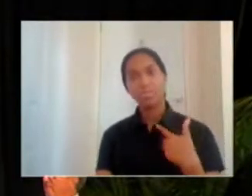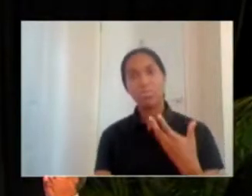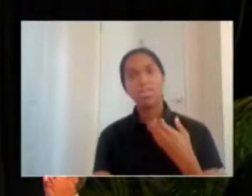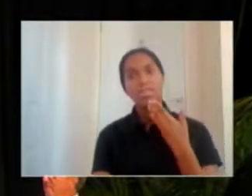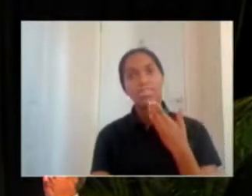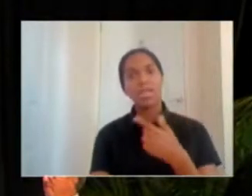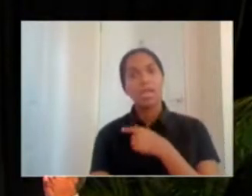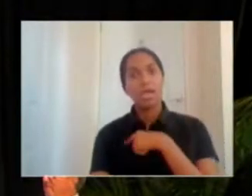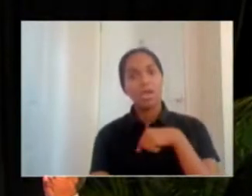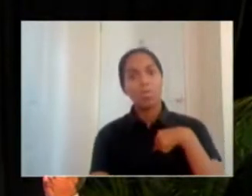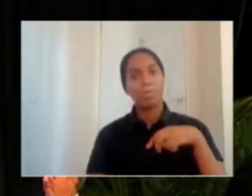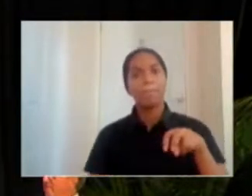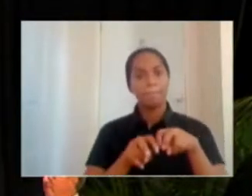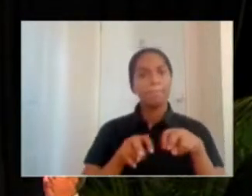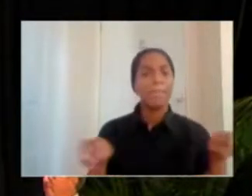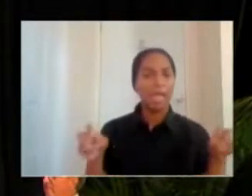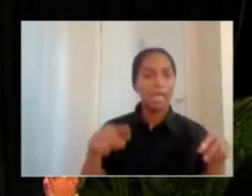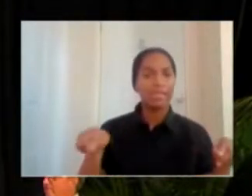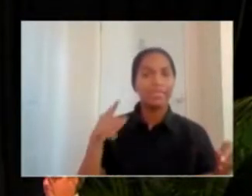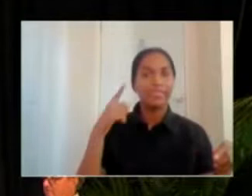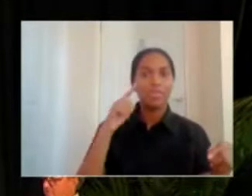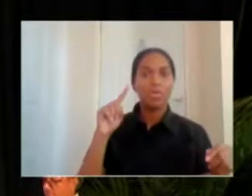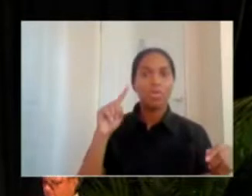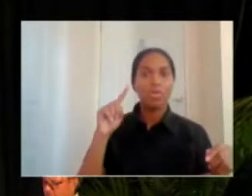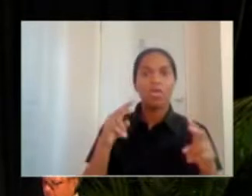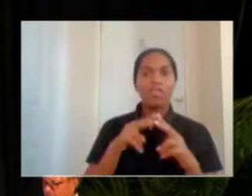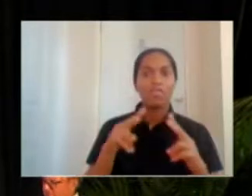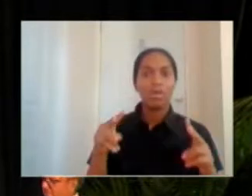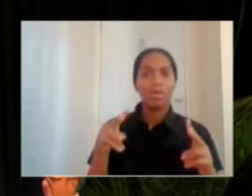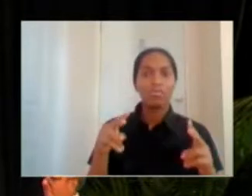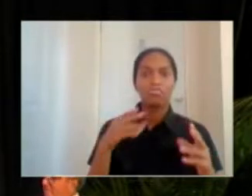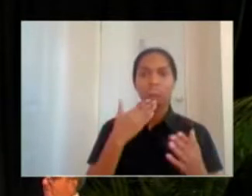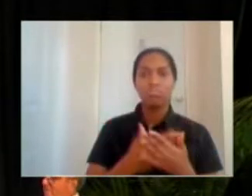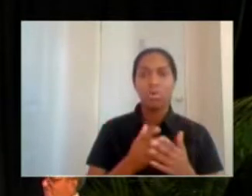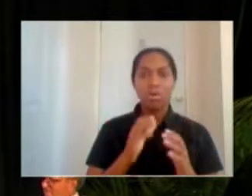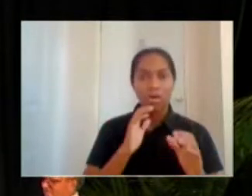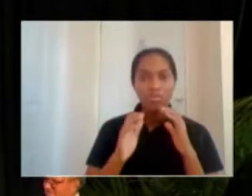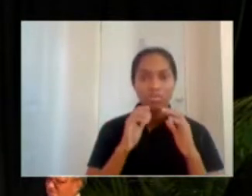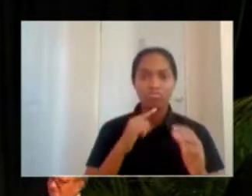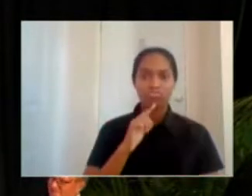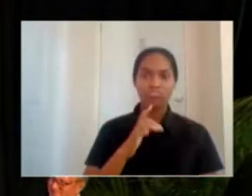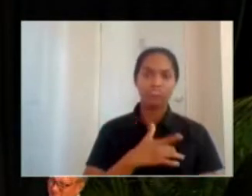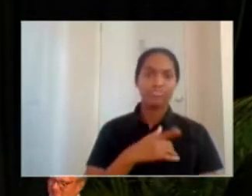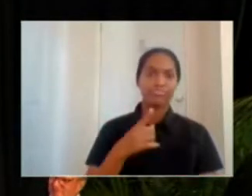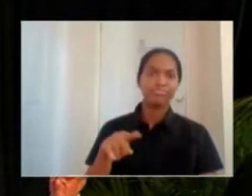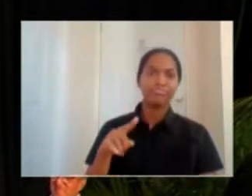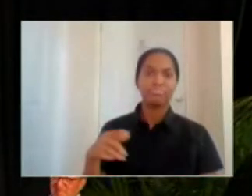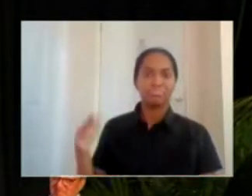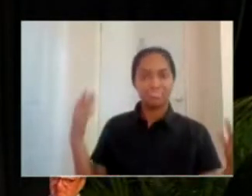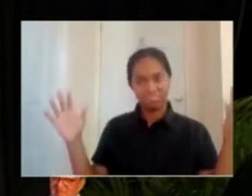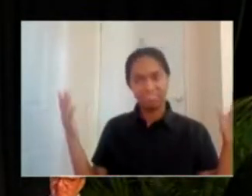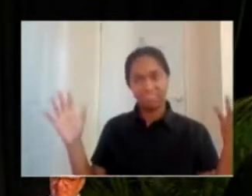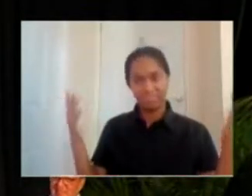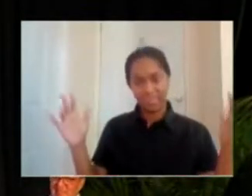panelists for a very spirited conversation. I appreciate you guys. Thank you so much.